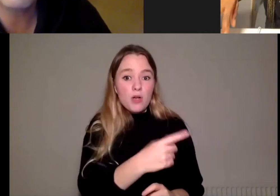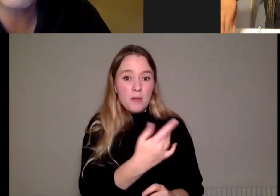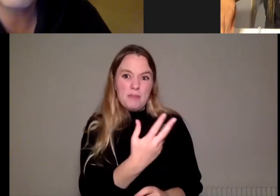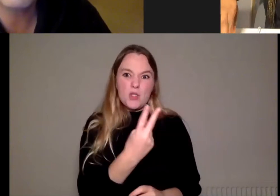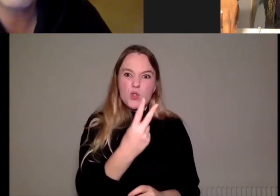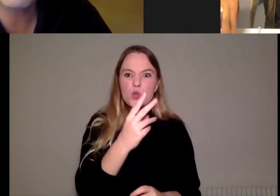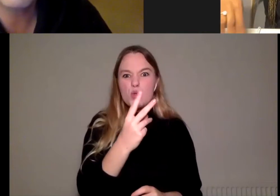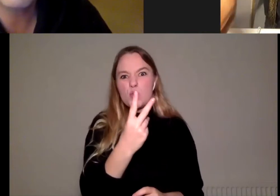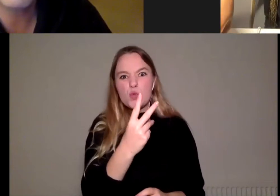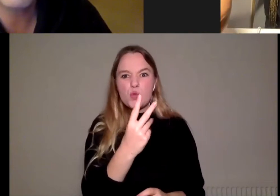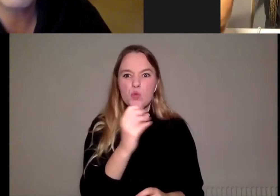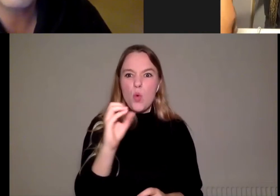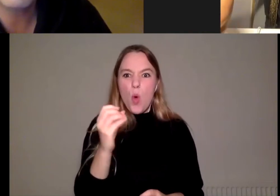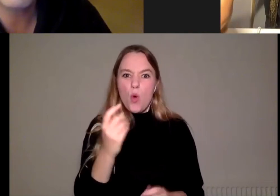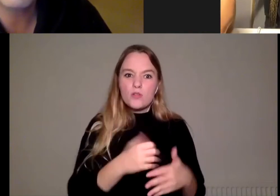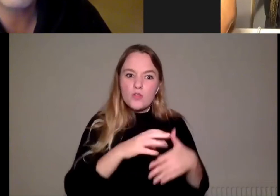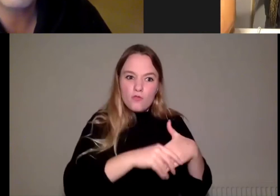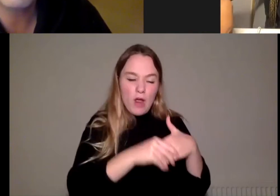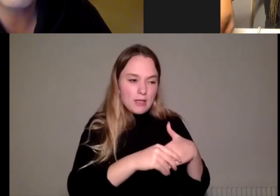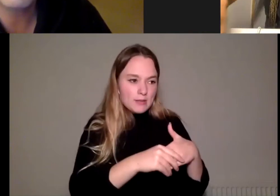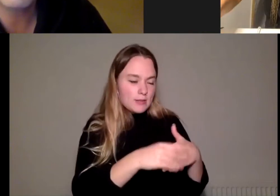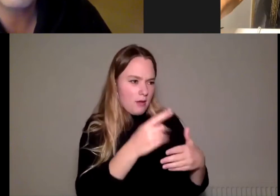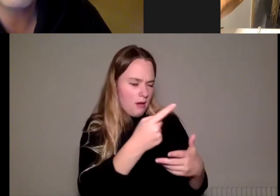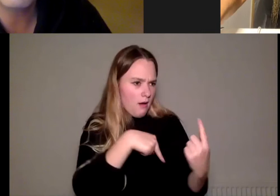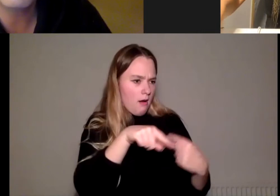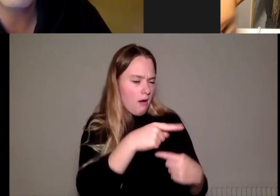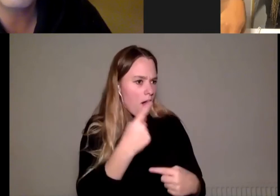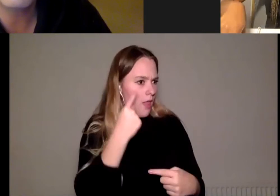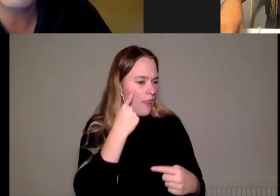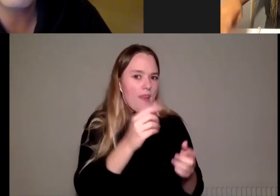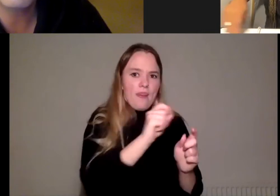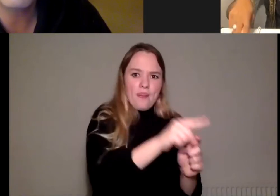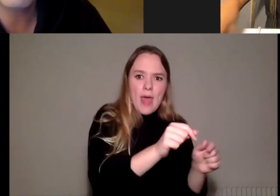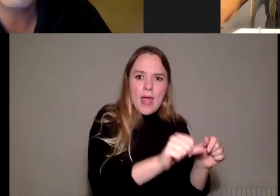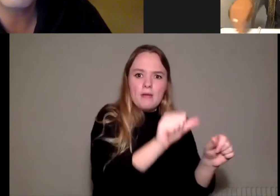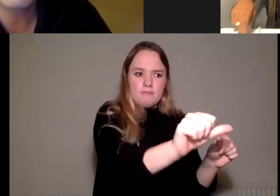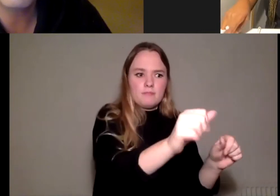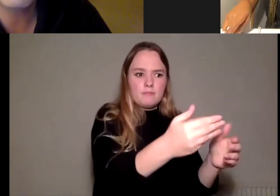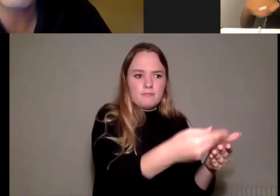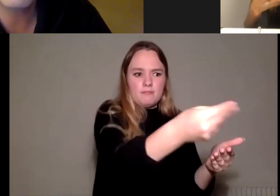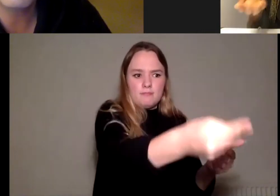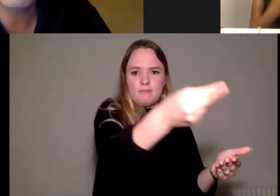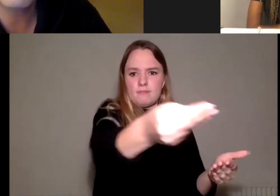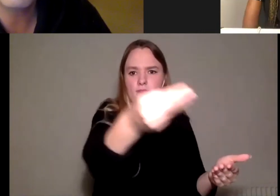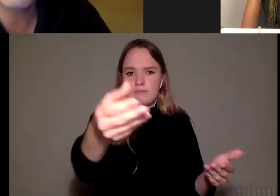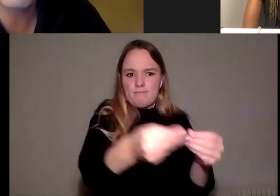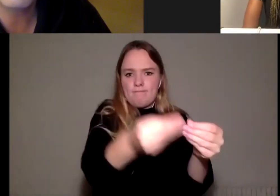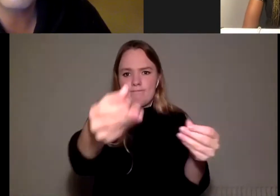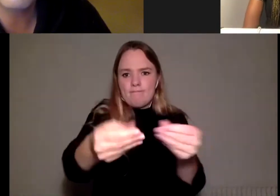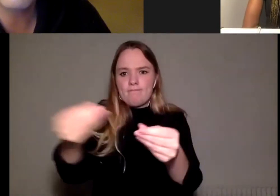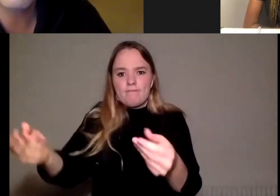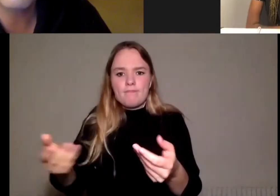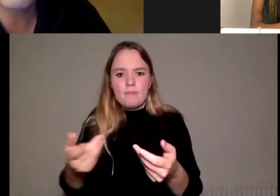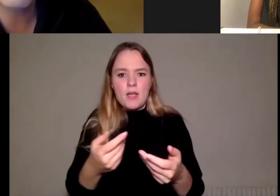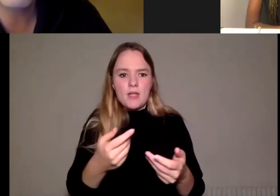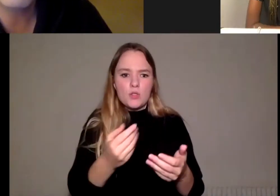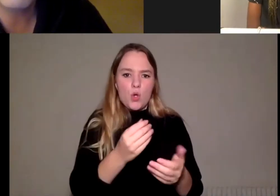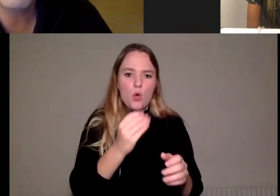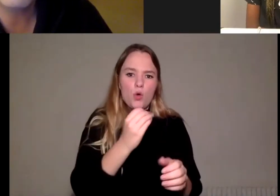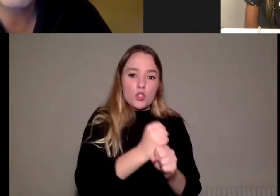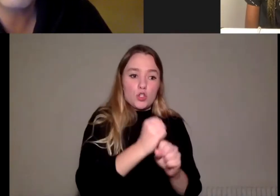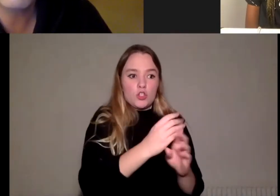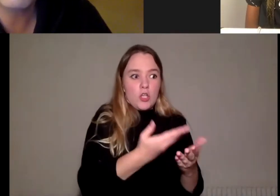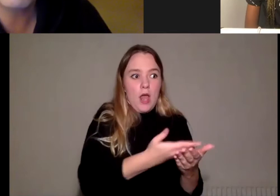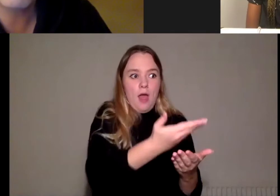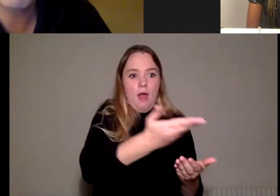but if your 200 friends, if one of them has 500 friends and they share it, that's another 500 people. So it's like that,